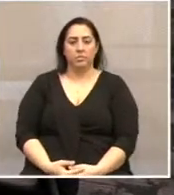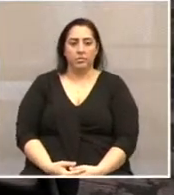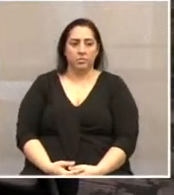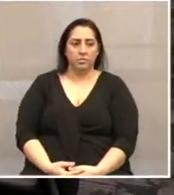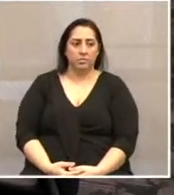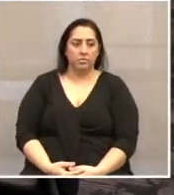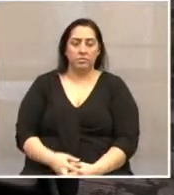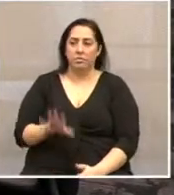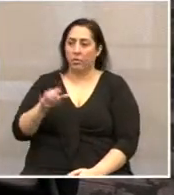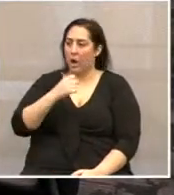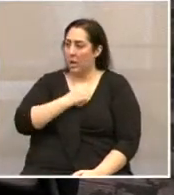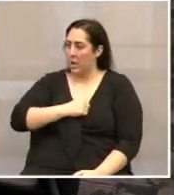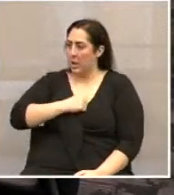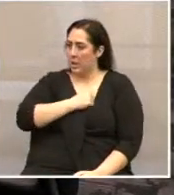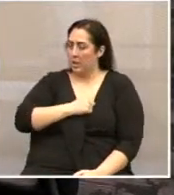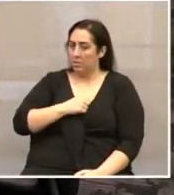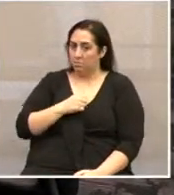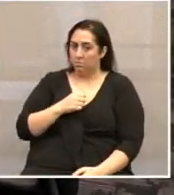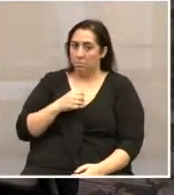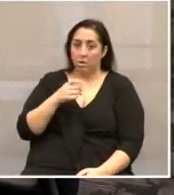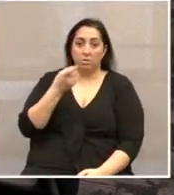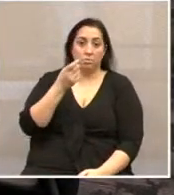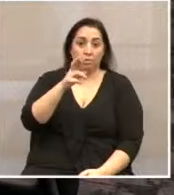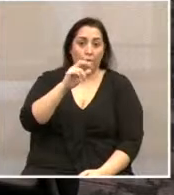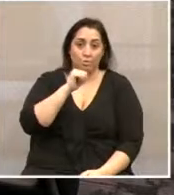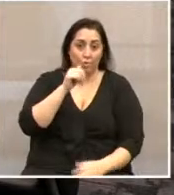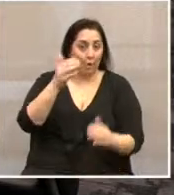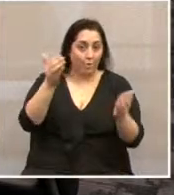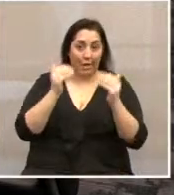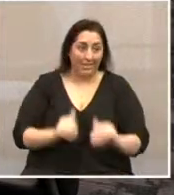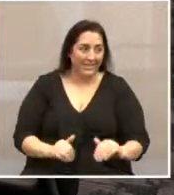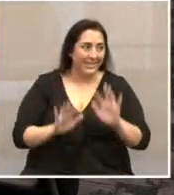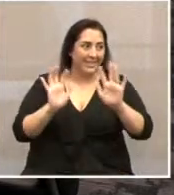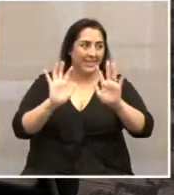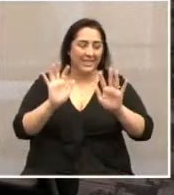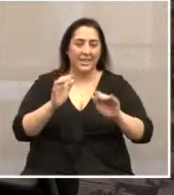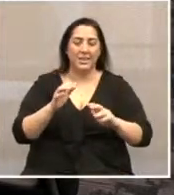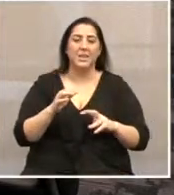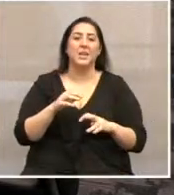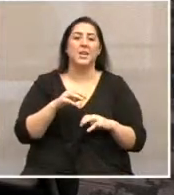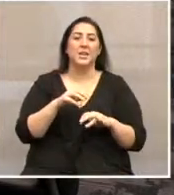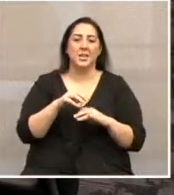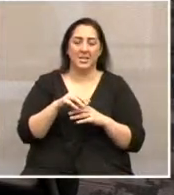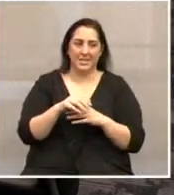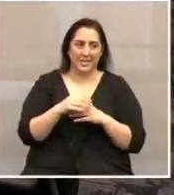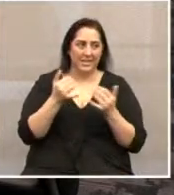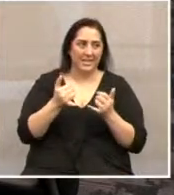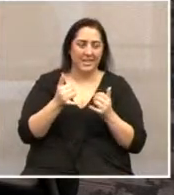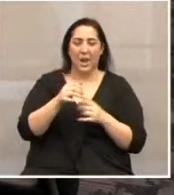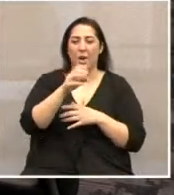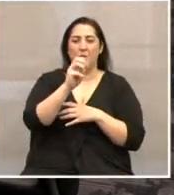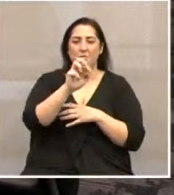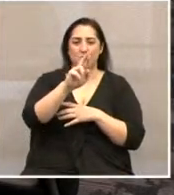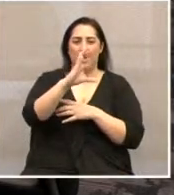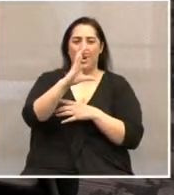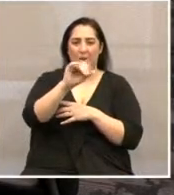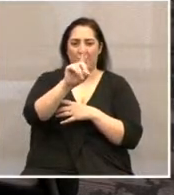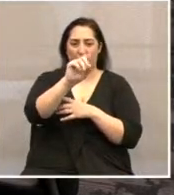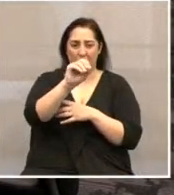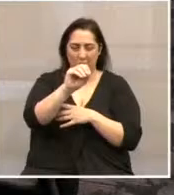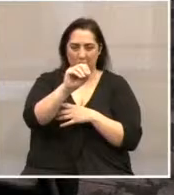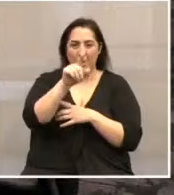I'm sorry, Dr. Gamara is not next. No, I think I'm. It's Ms. Mercado. That's correct. You are next. Yes.